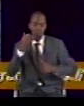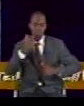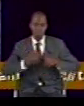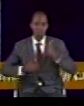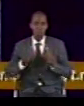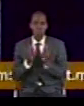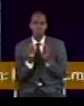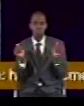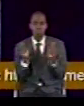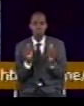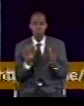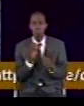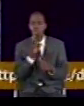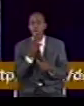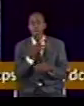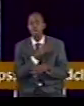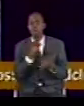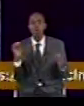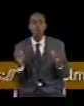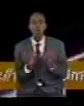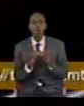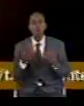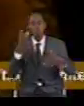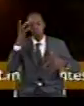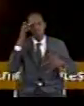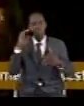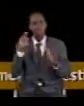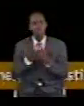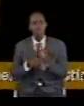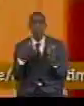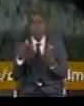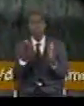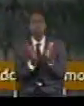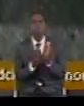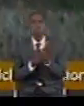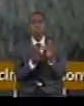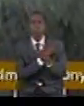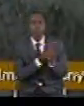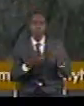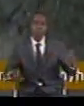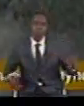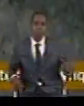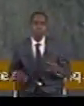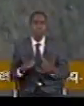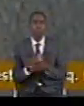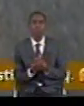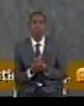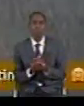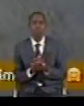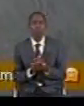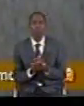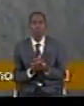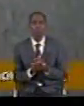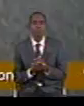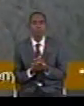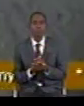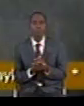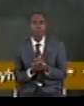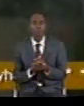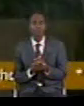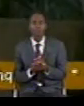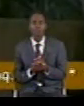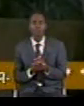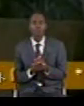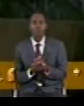There's nothing like pneumonia again. Praise the Lord! We return now to the state of us here. Please,